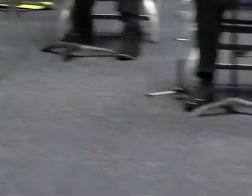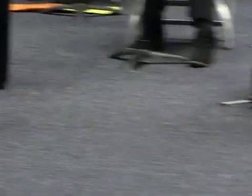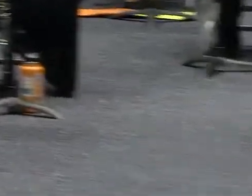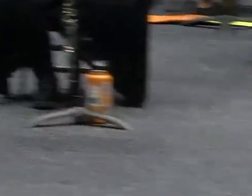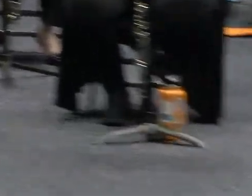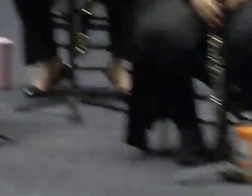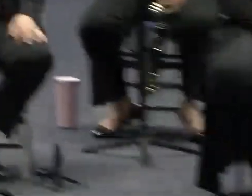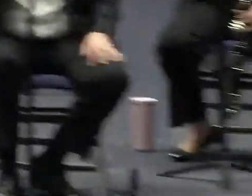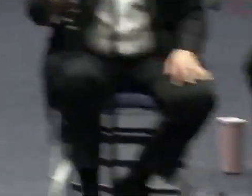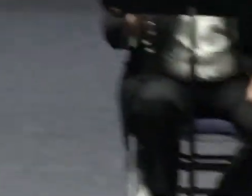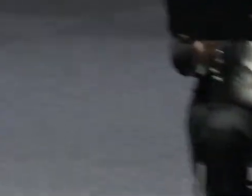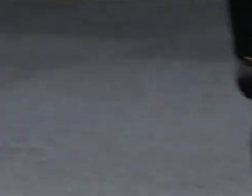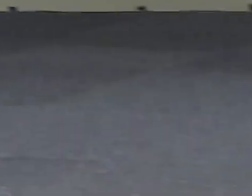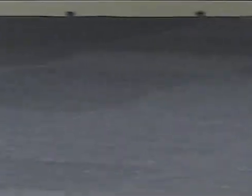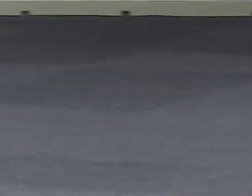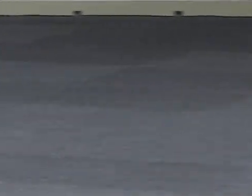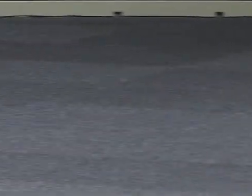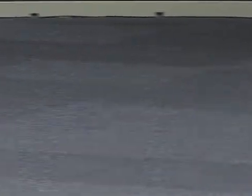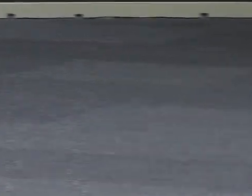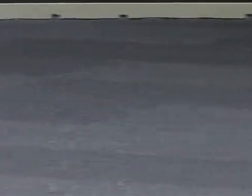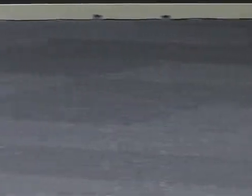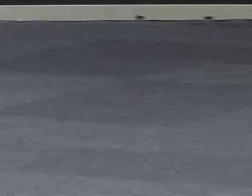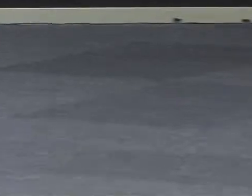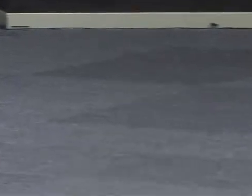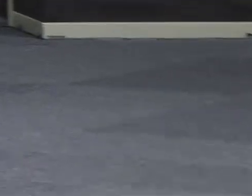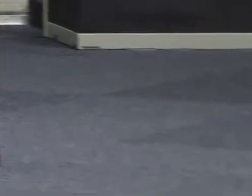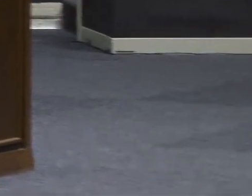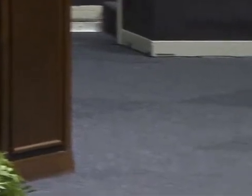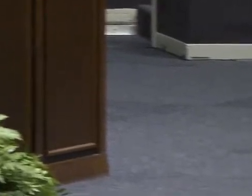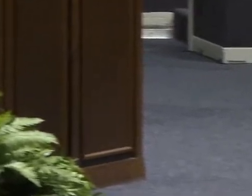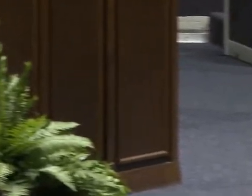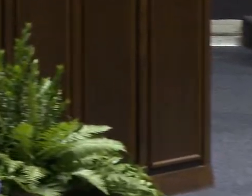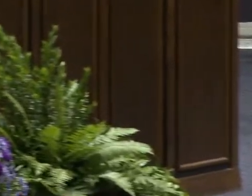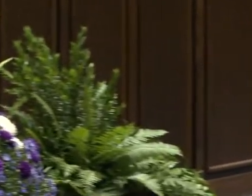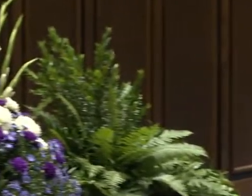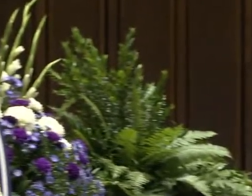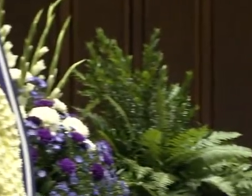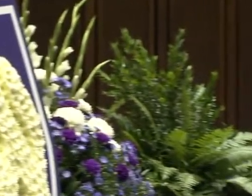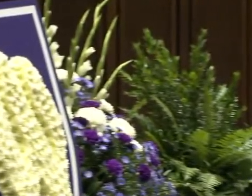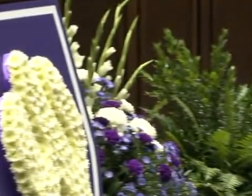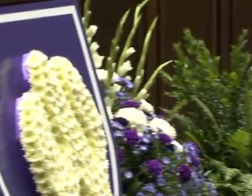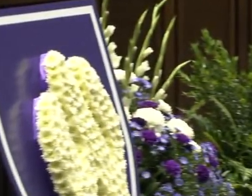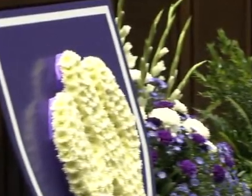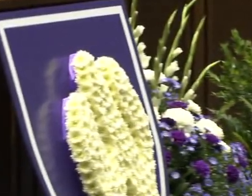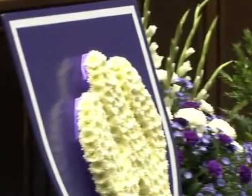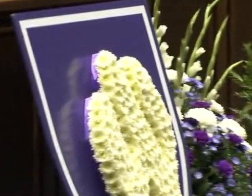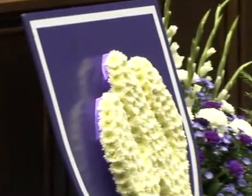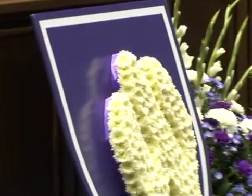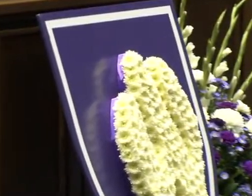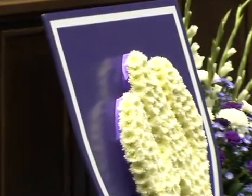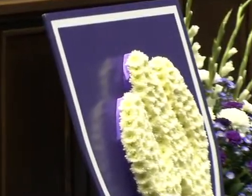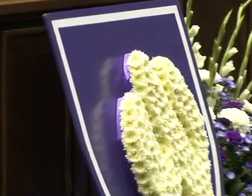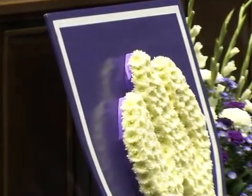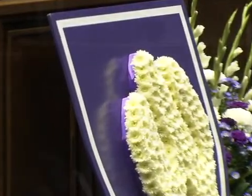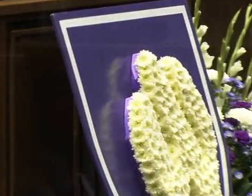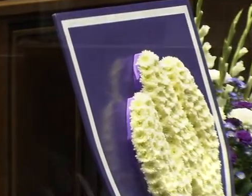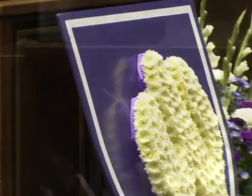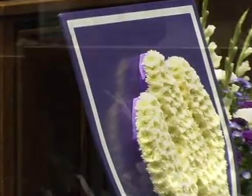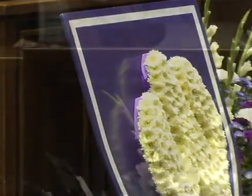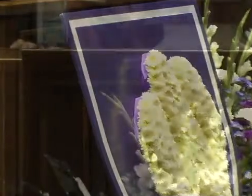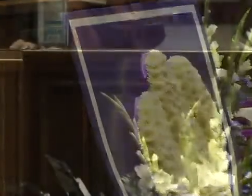Good evening. My name is Brad Mortensen. Welcome to the D Event Center, where we are streaming the 156th